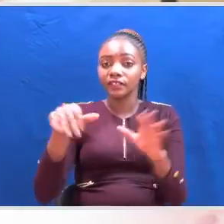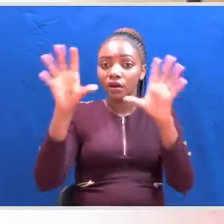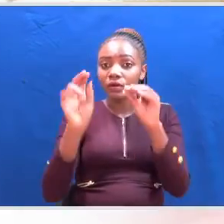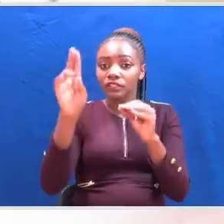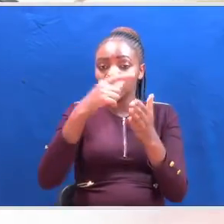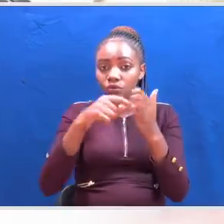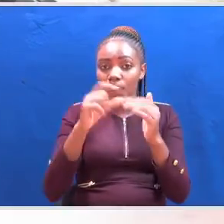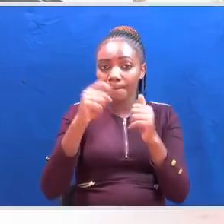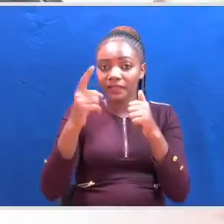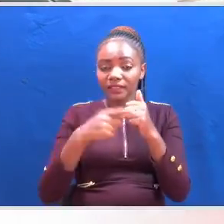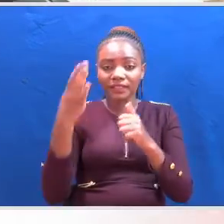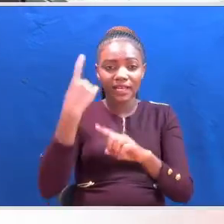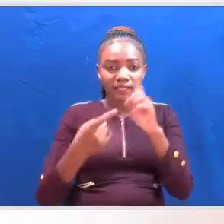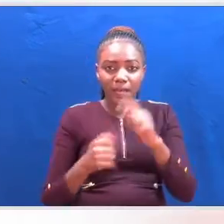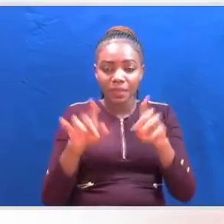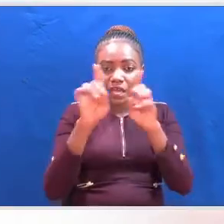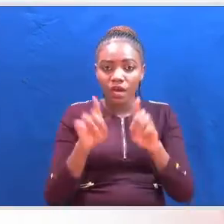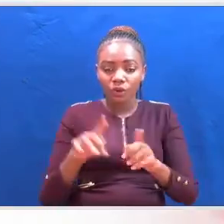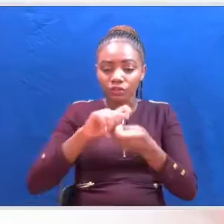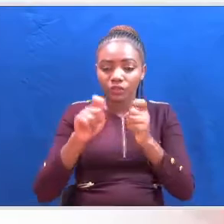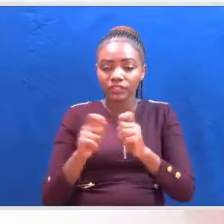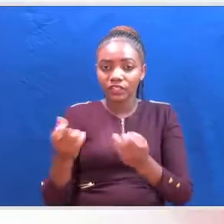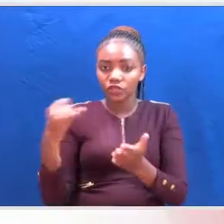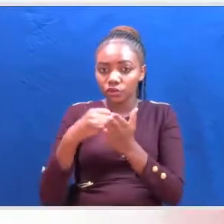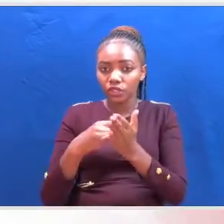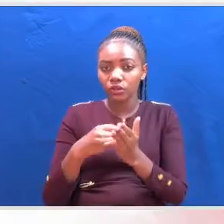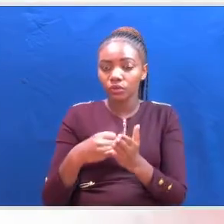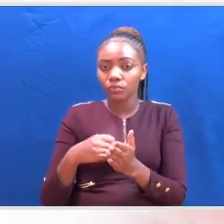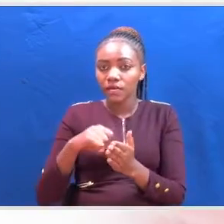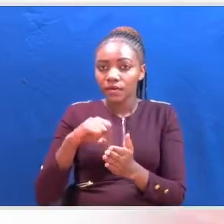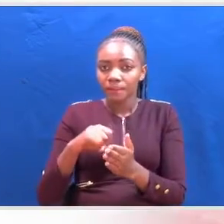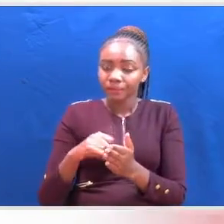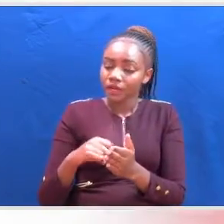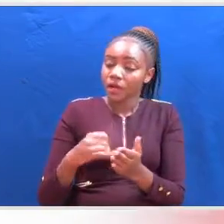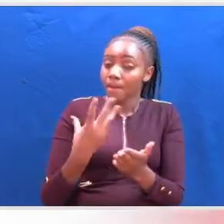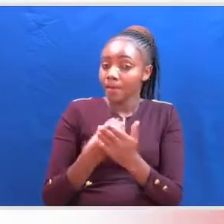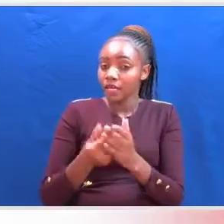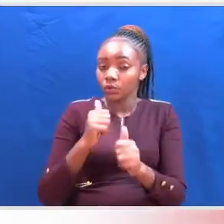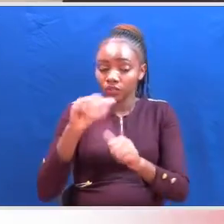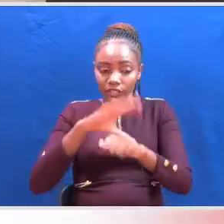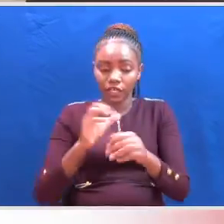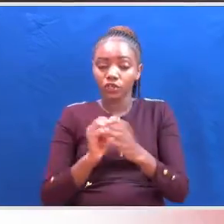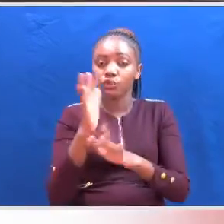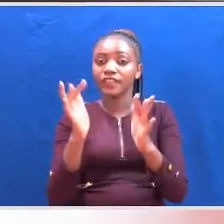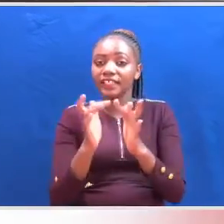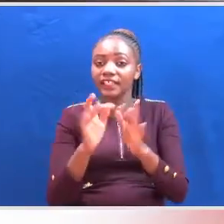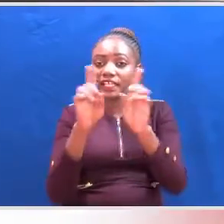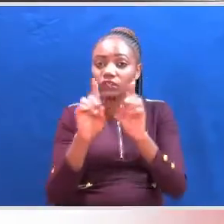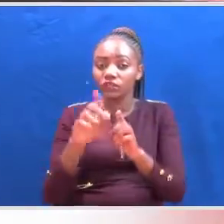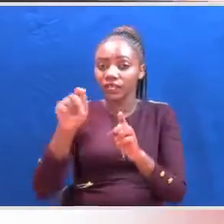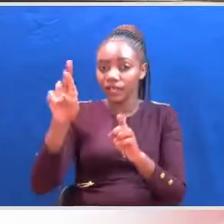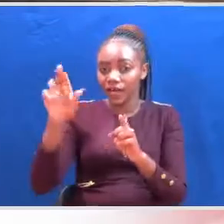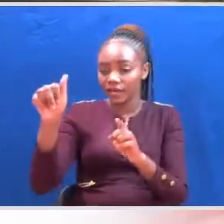in June last year and was amended to include income earned through a digital marketplace. The Kenya Revenue Authority,